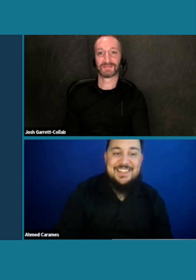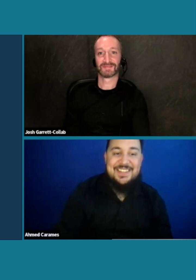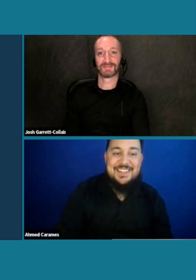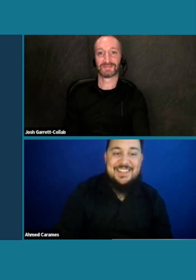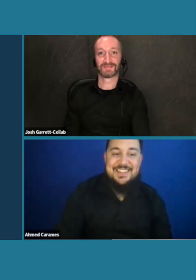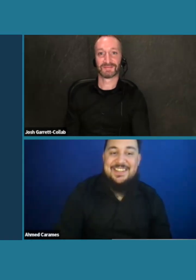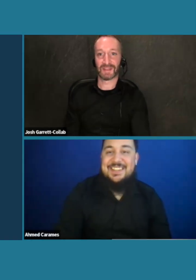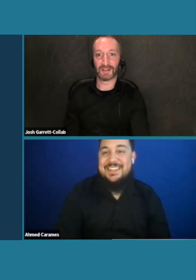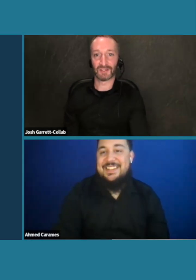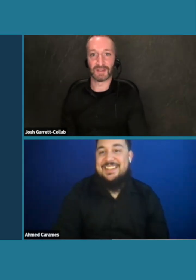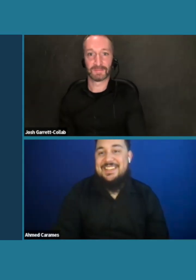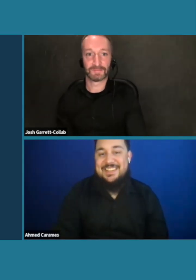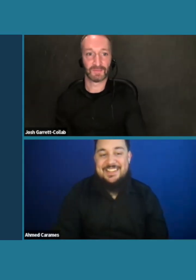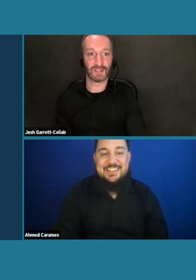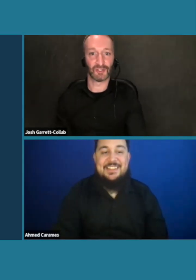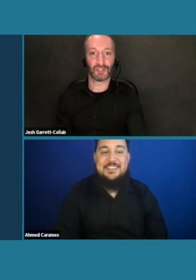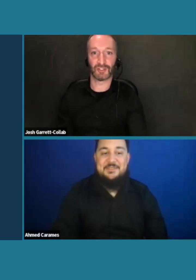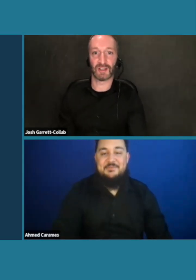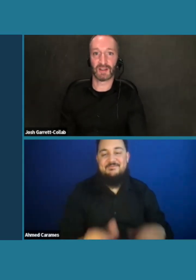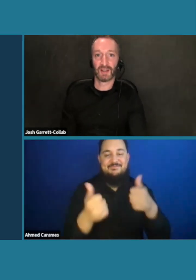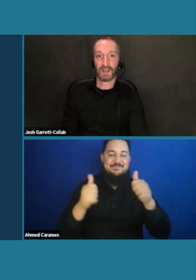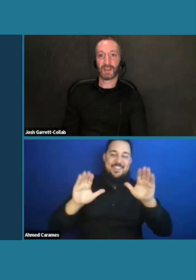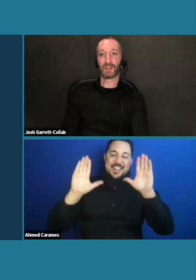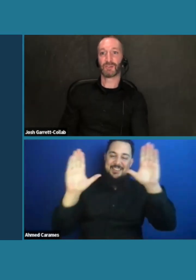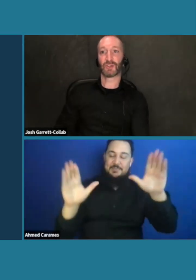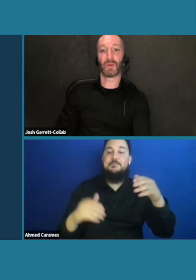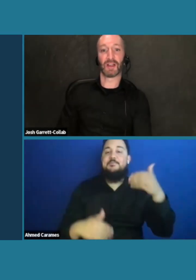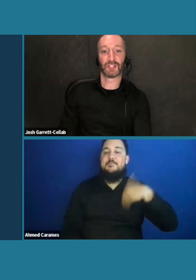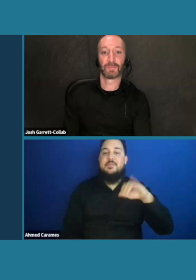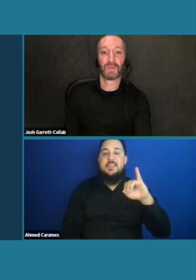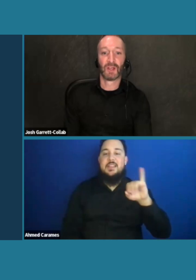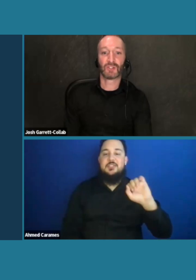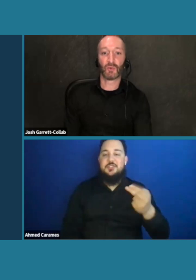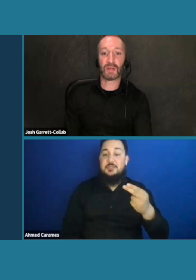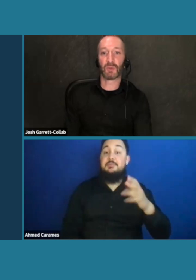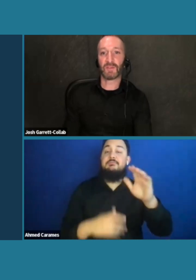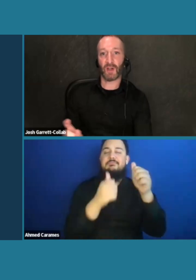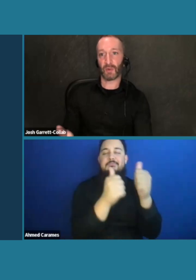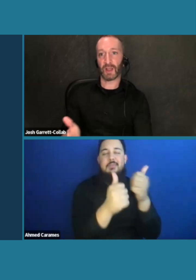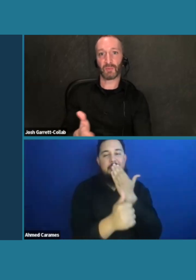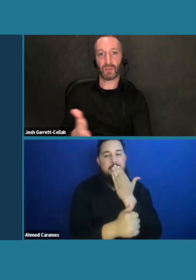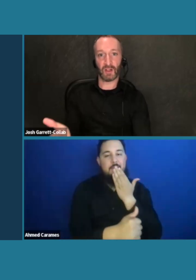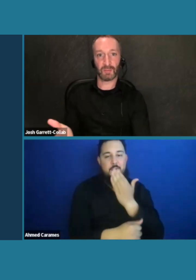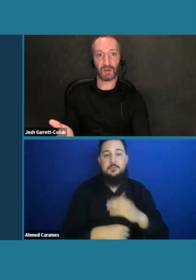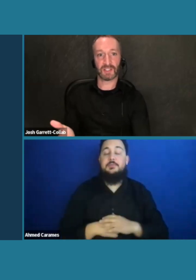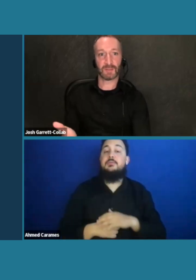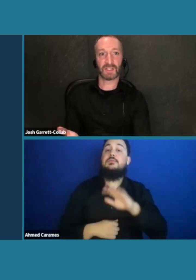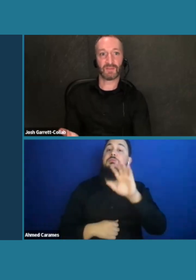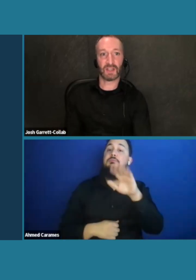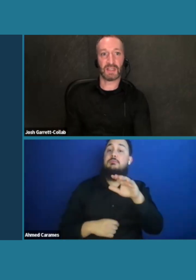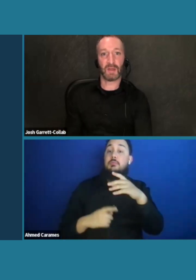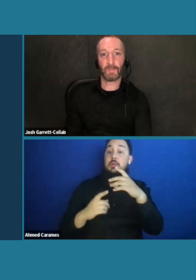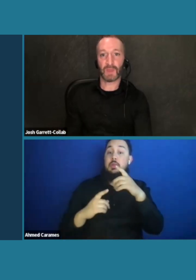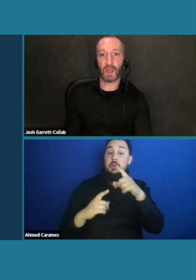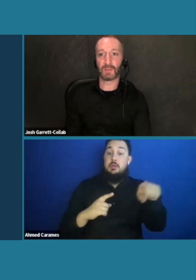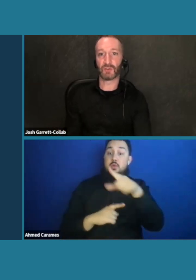below. Excellent. This is Josh again. Thank you so much. So we will be following up with all the participants